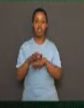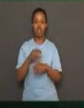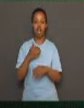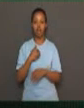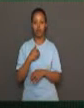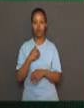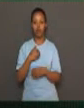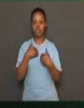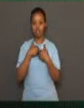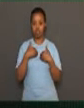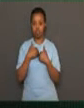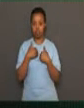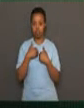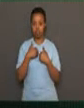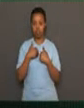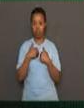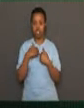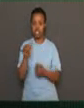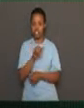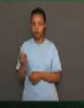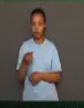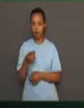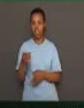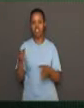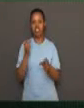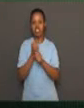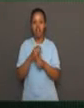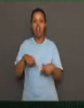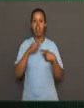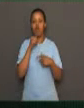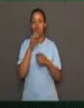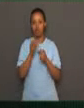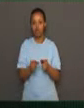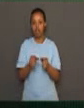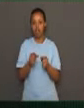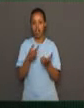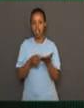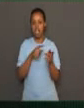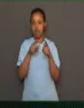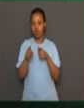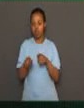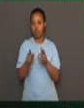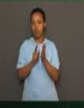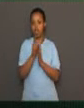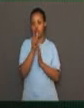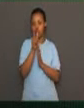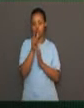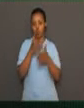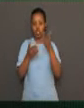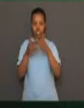we may not look or function the same, the likeness in the pattern of